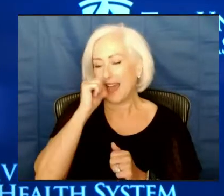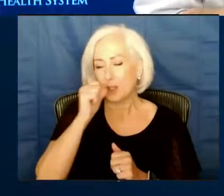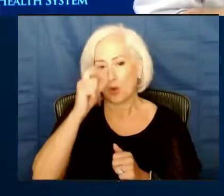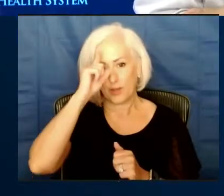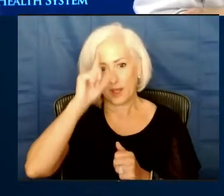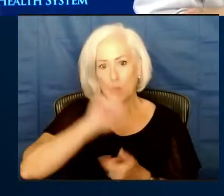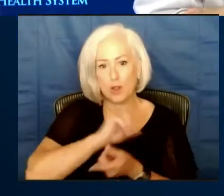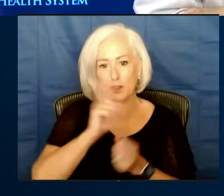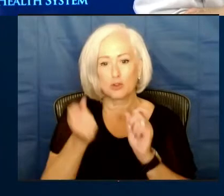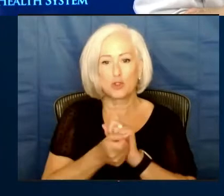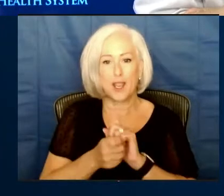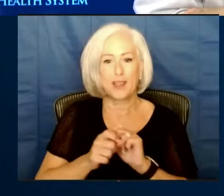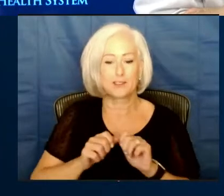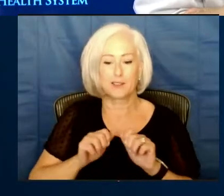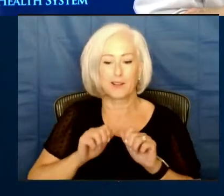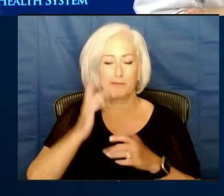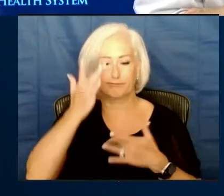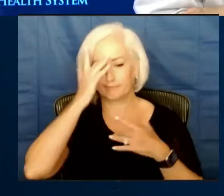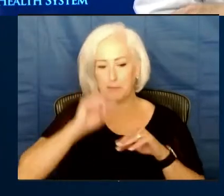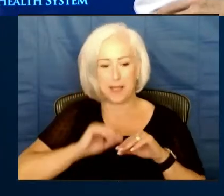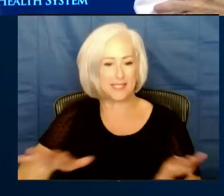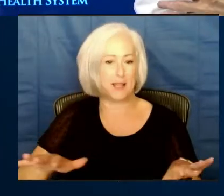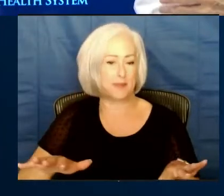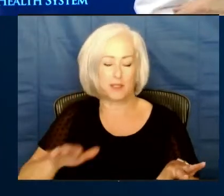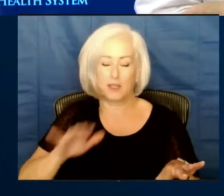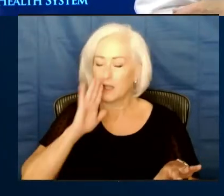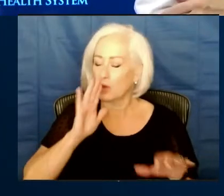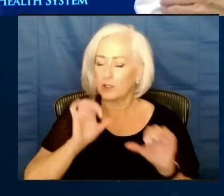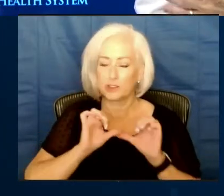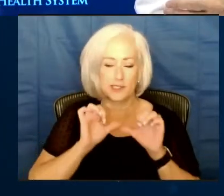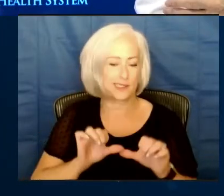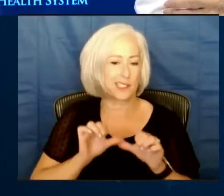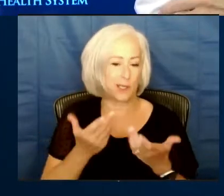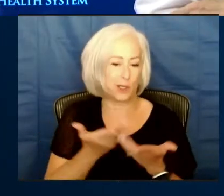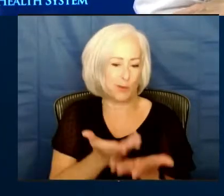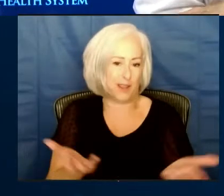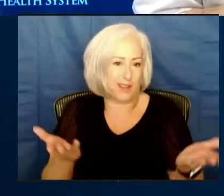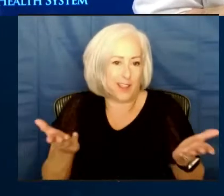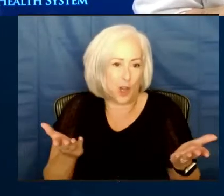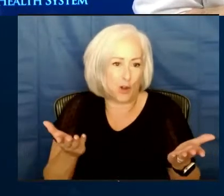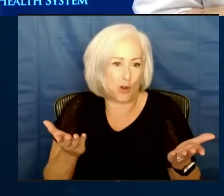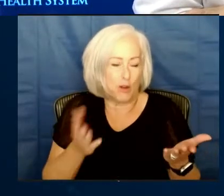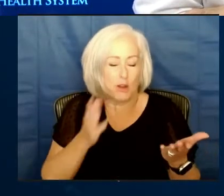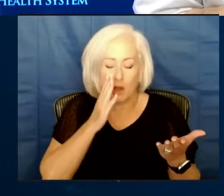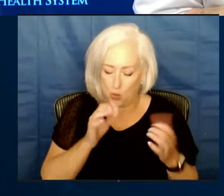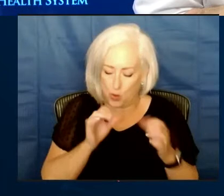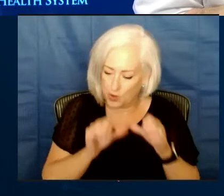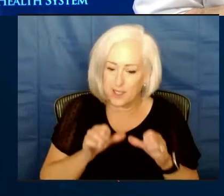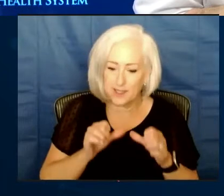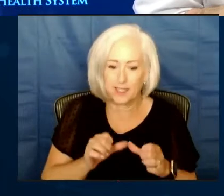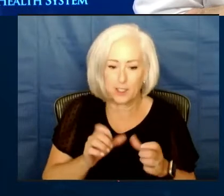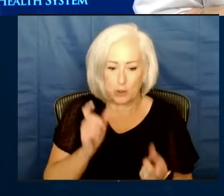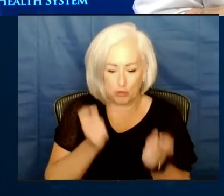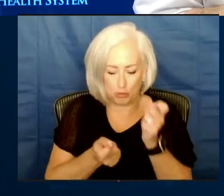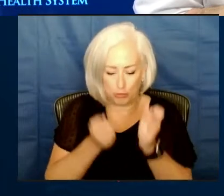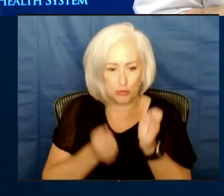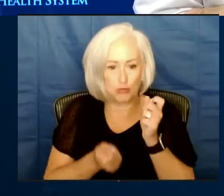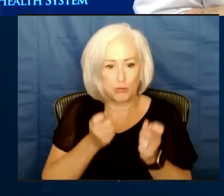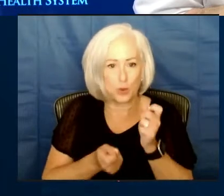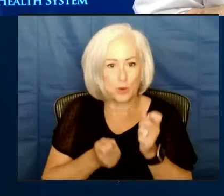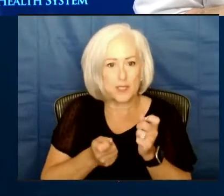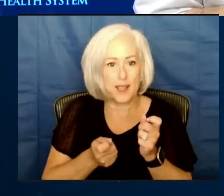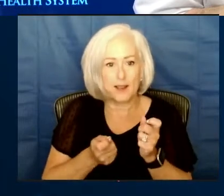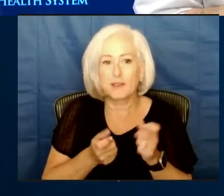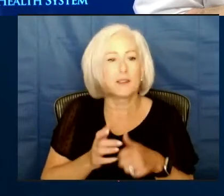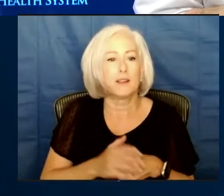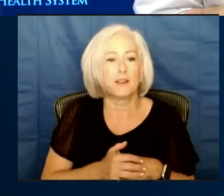think the fact is these things are going to continue to be out there. They're going to continue to mutate and be around as long as we continue